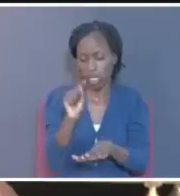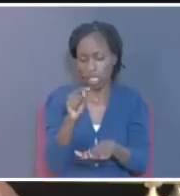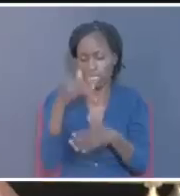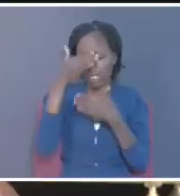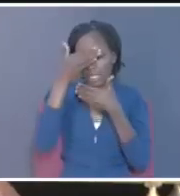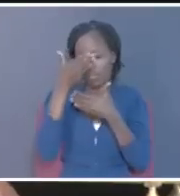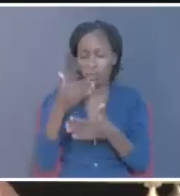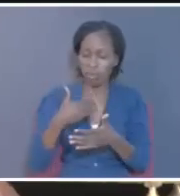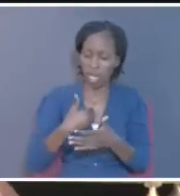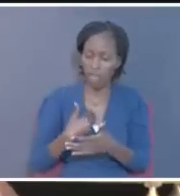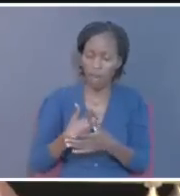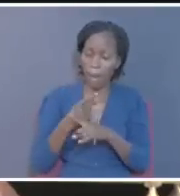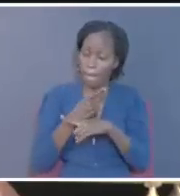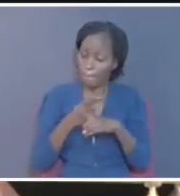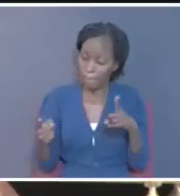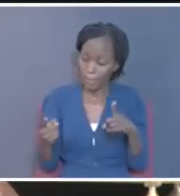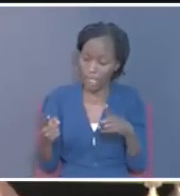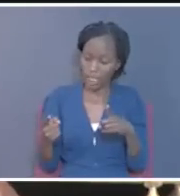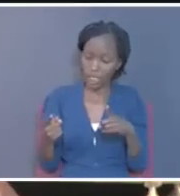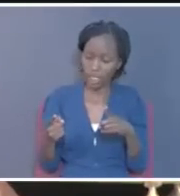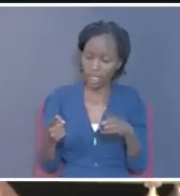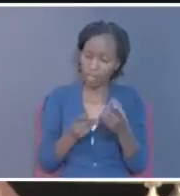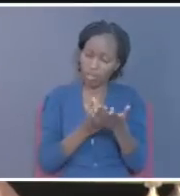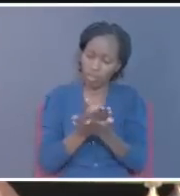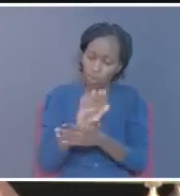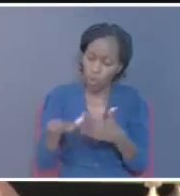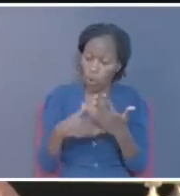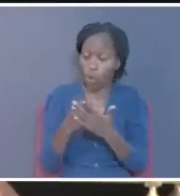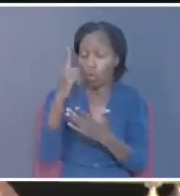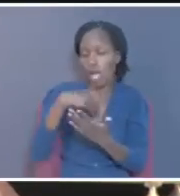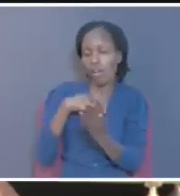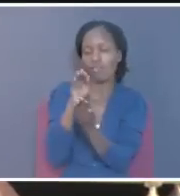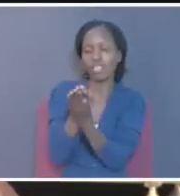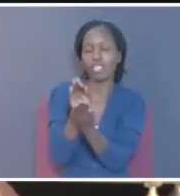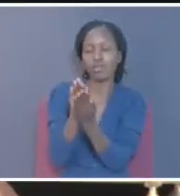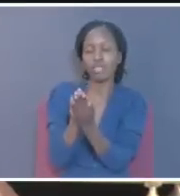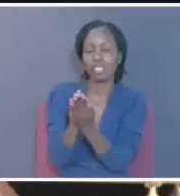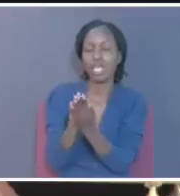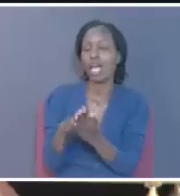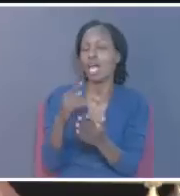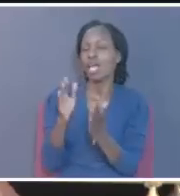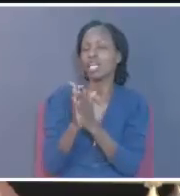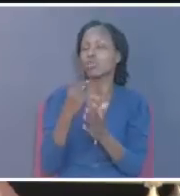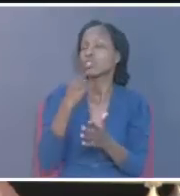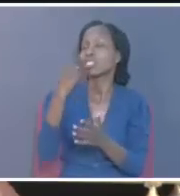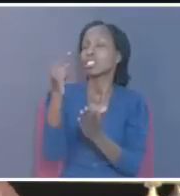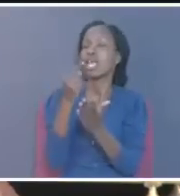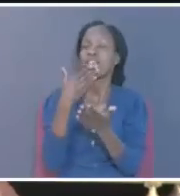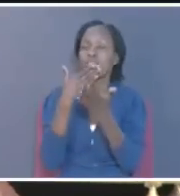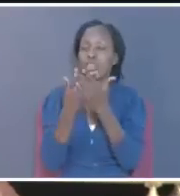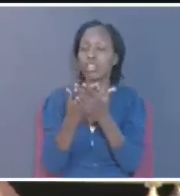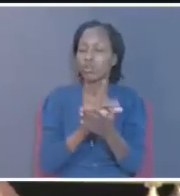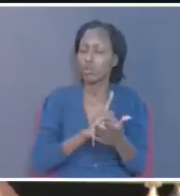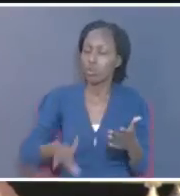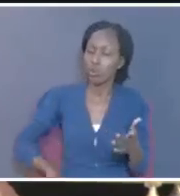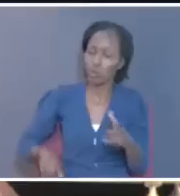Jehovah God. But in the face of all those, you have preserved us, and we say thank you. Jehovah God,